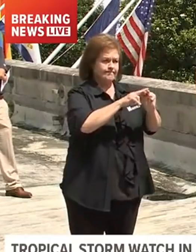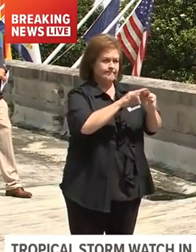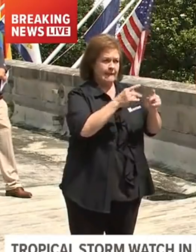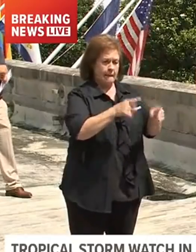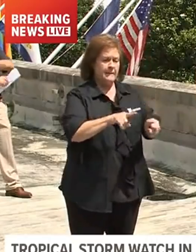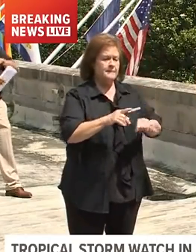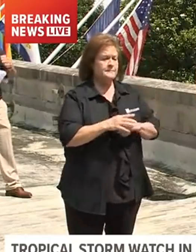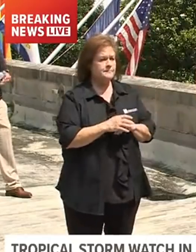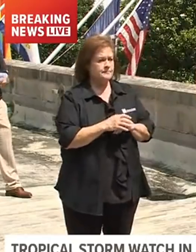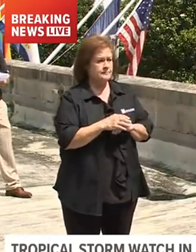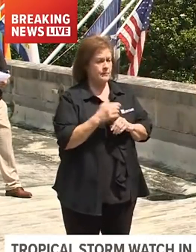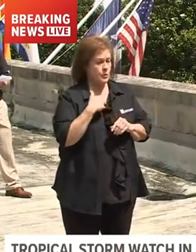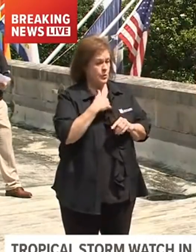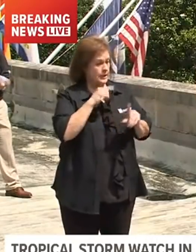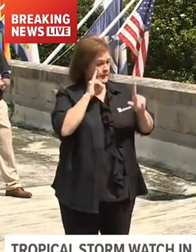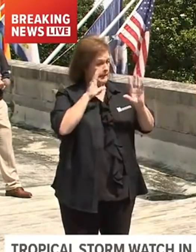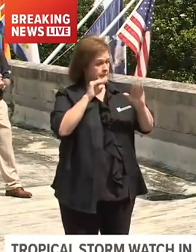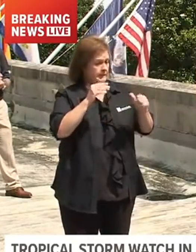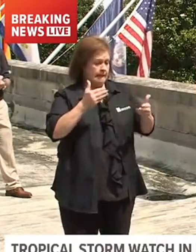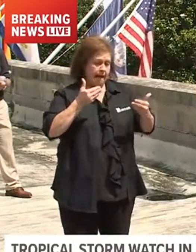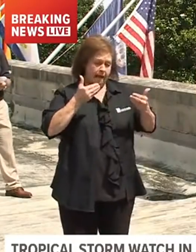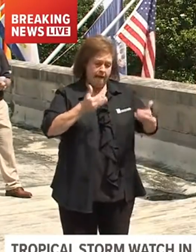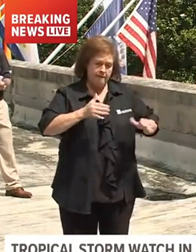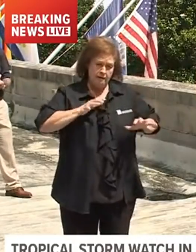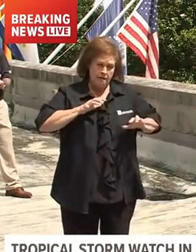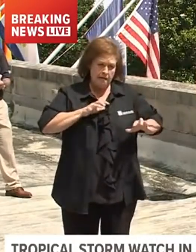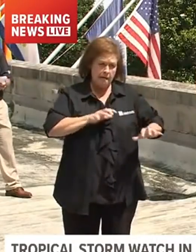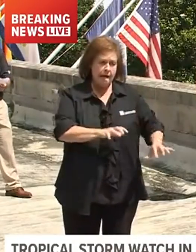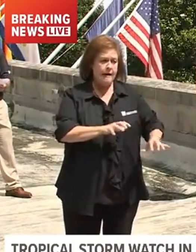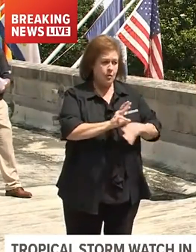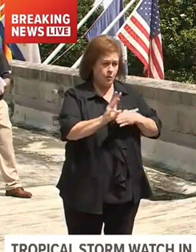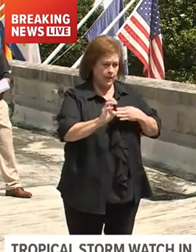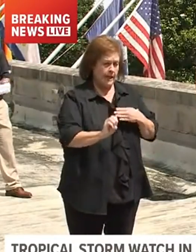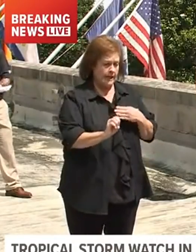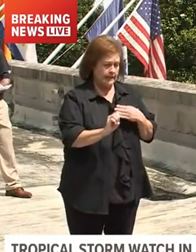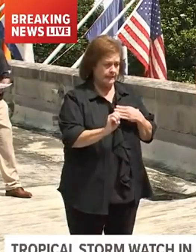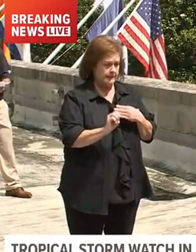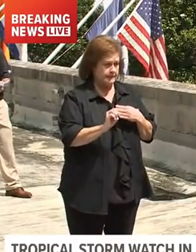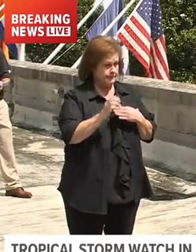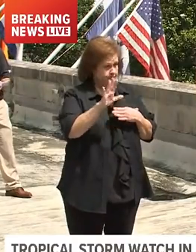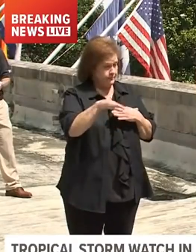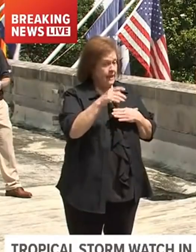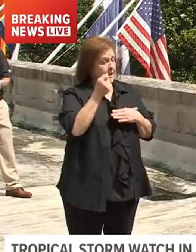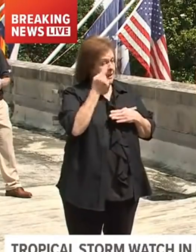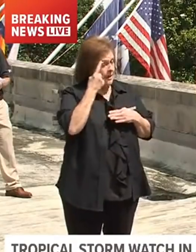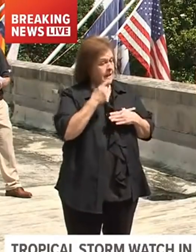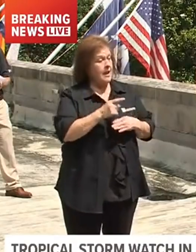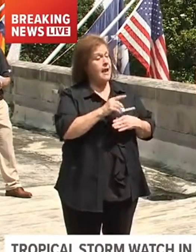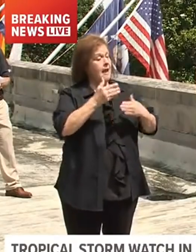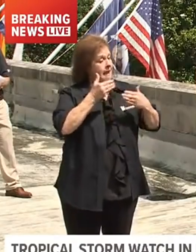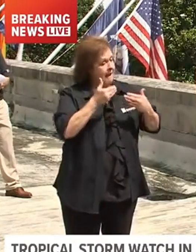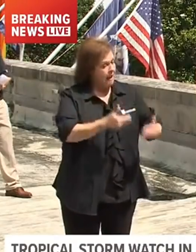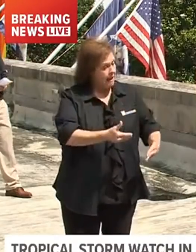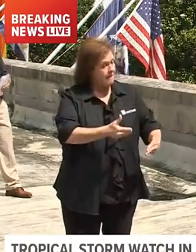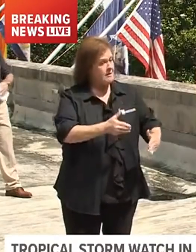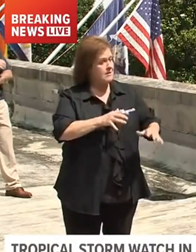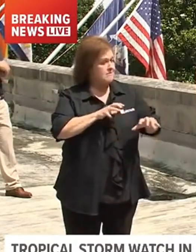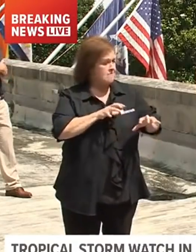We are expecting heavy rain throughout the weekend. Heavy rain throughout the